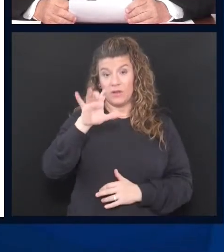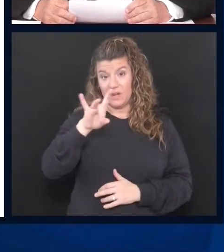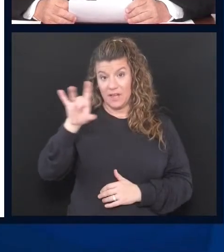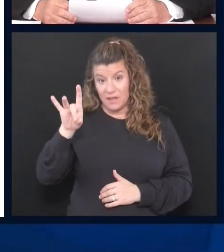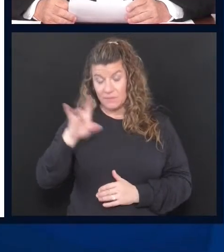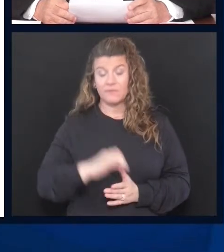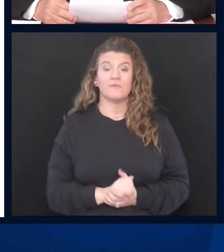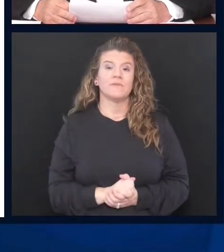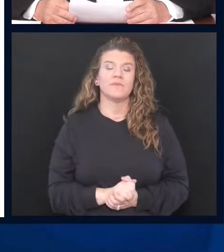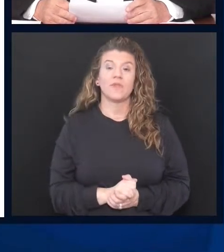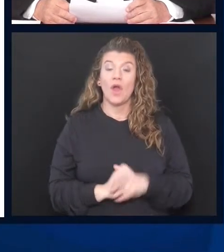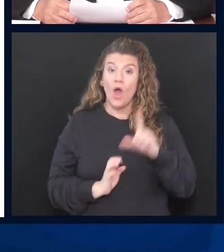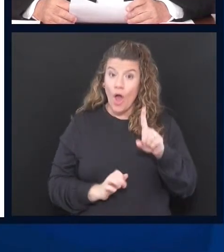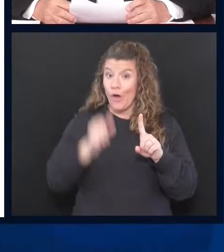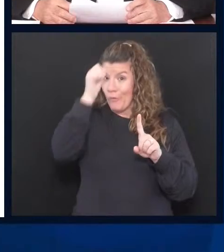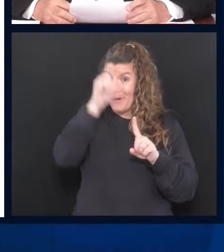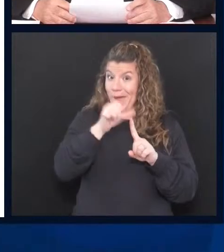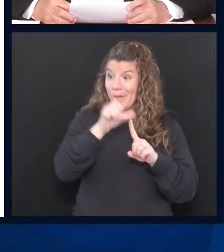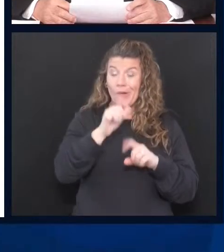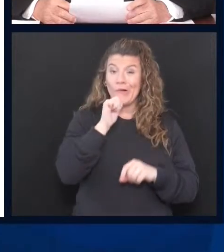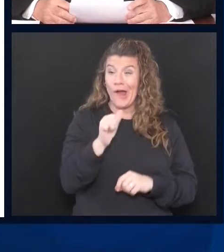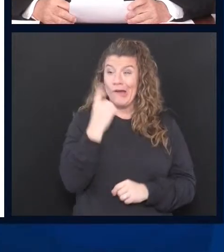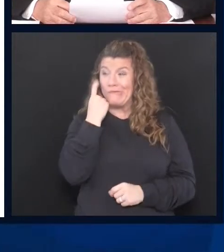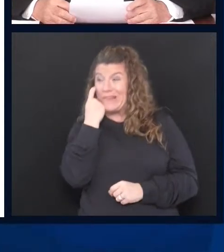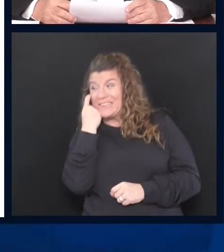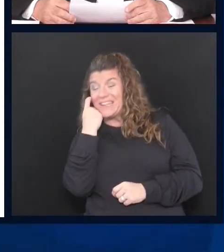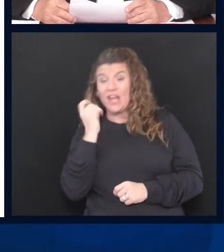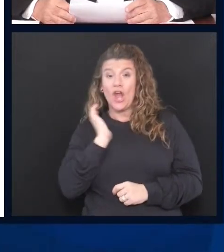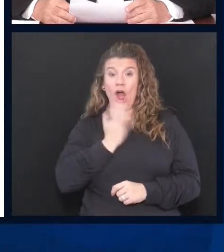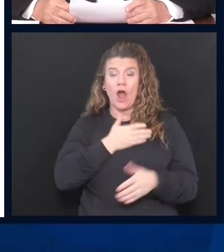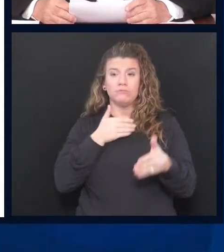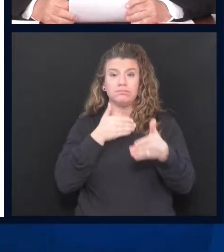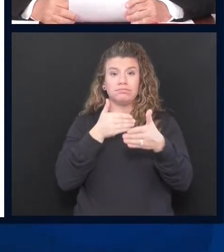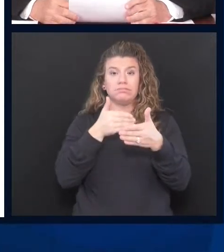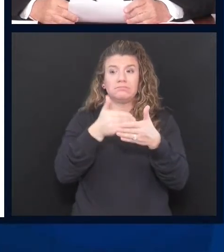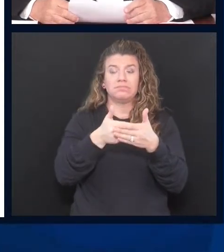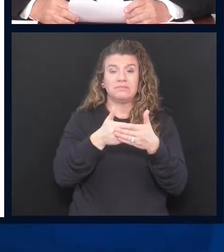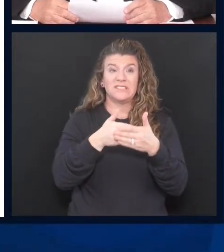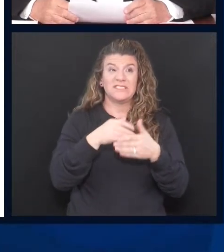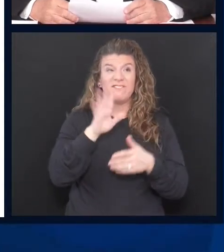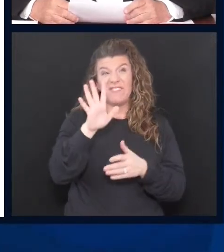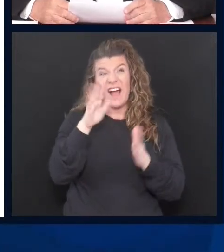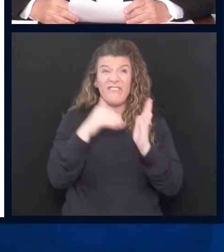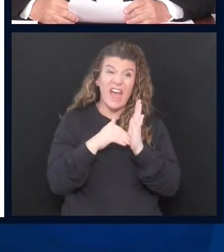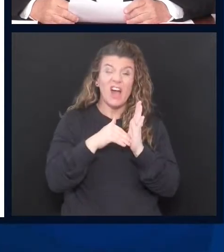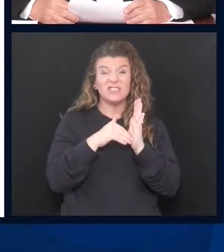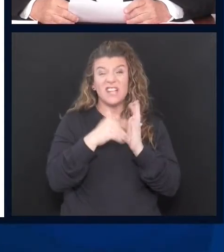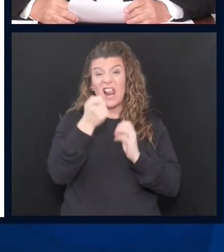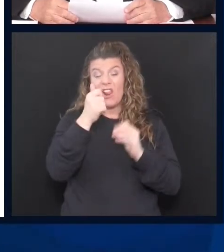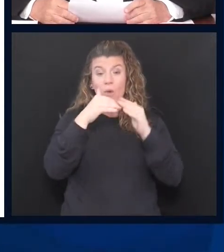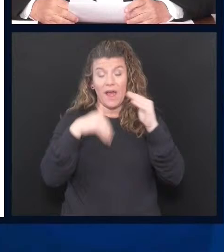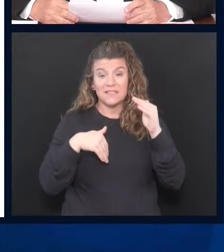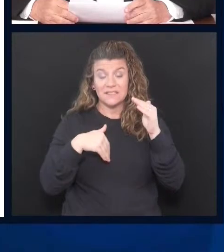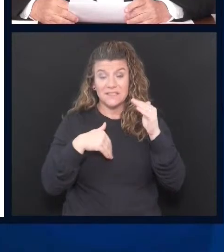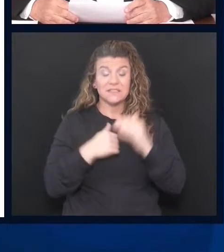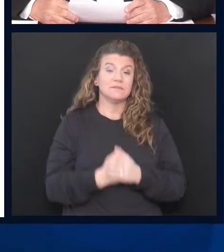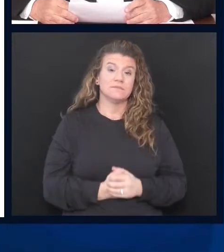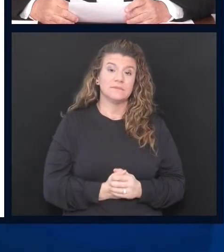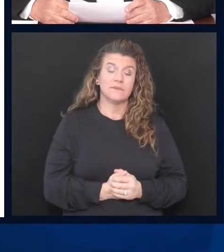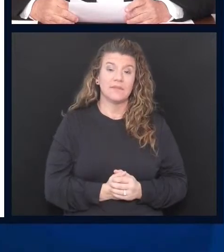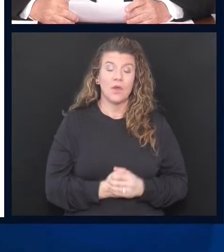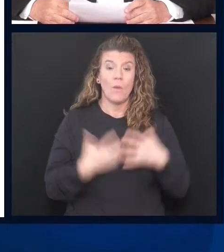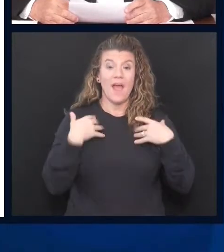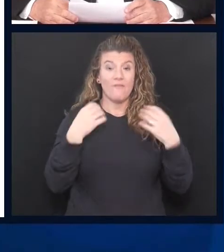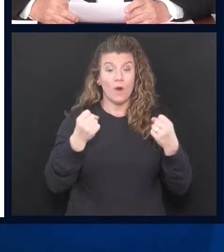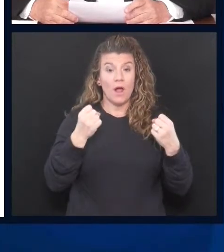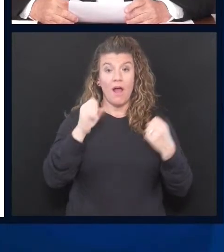7,388. Remember, not long ago, we were approaching just right at 5,000 or maybe even a little less. We have